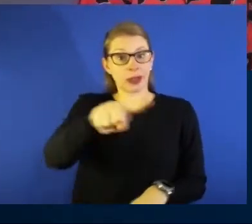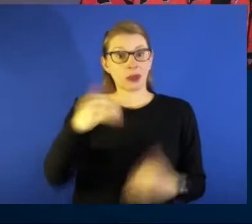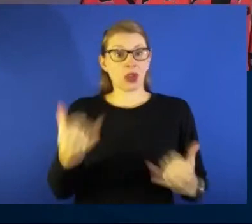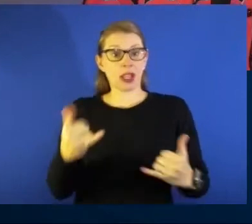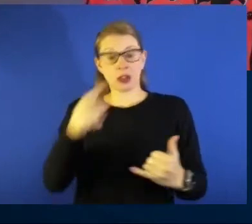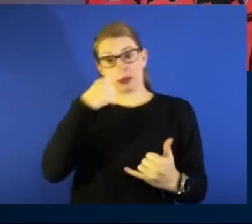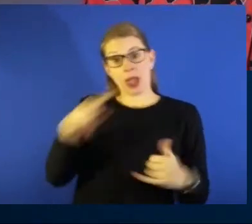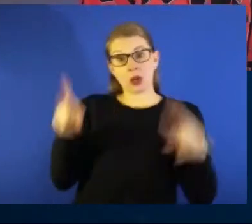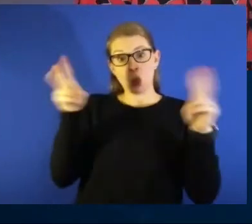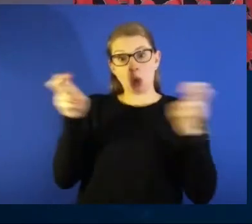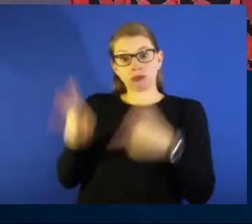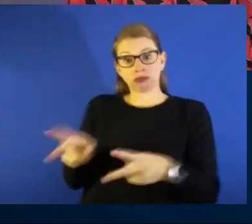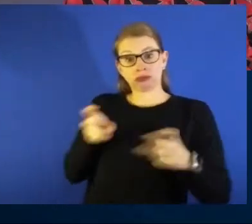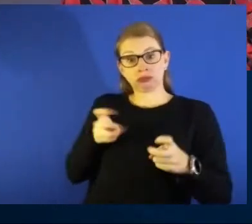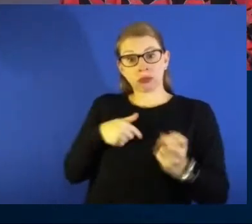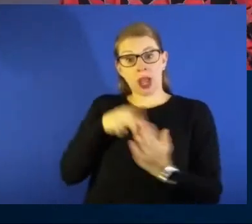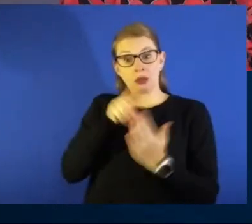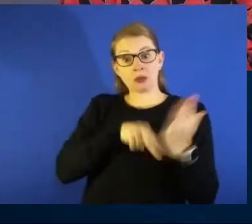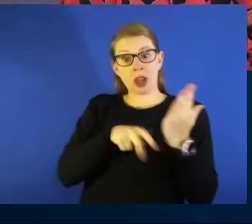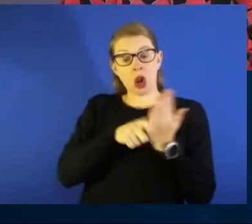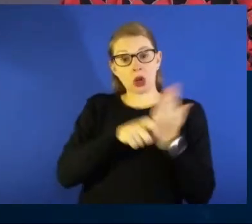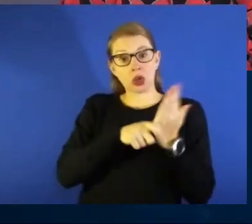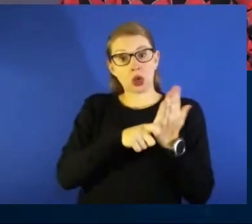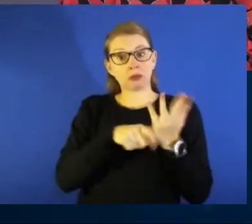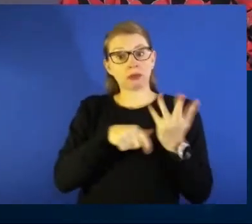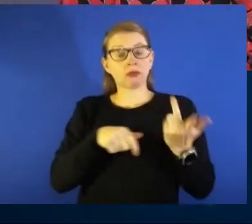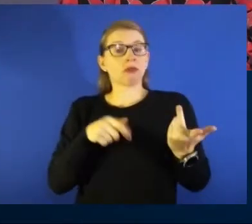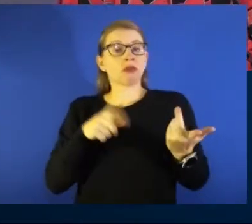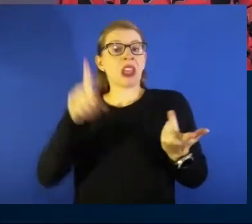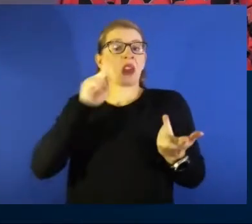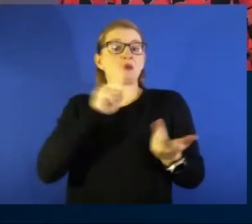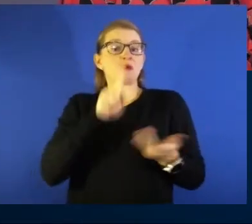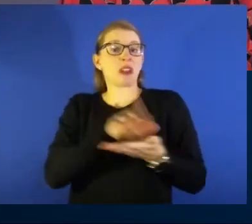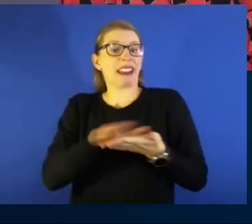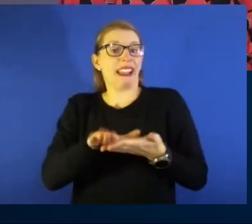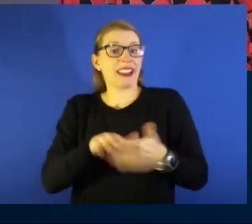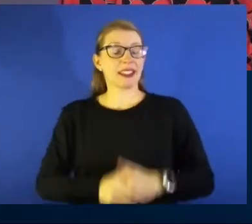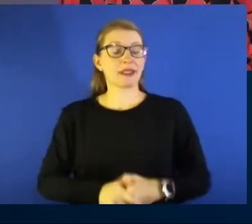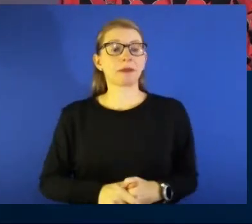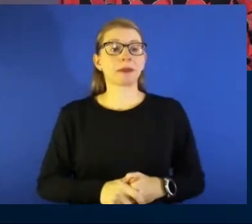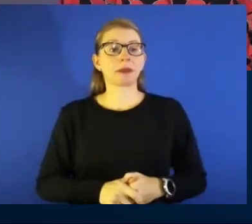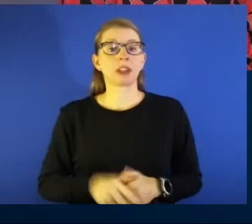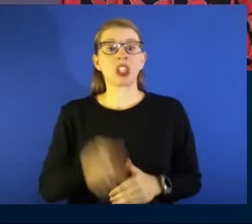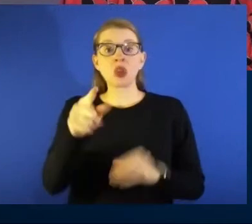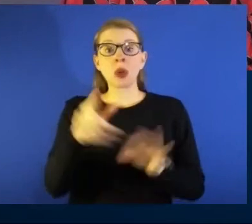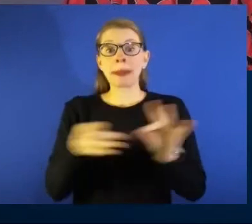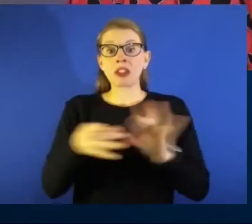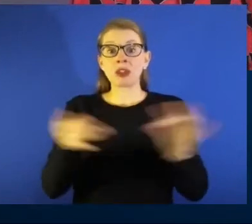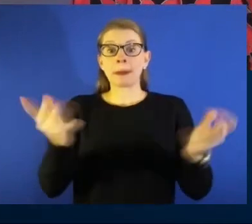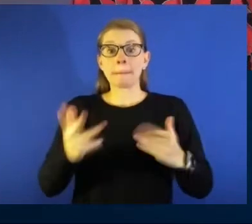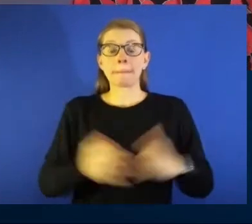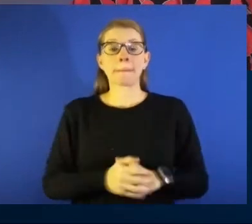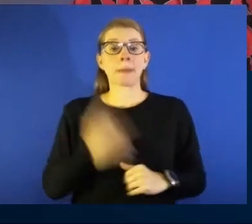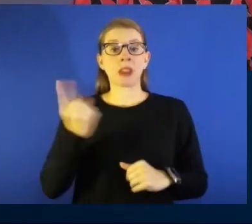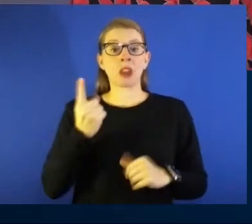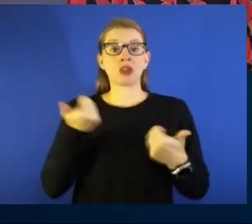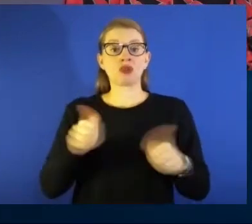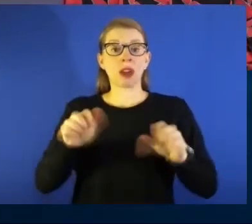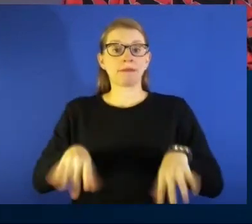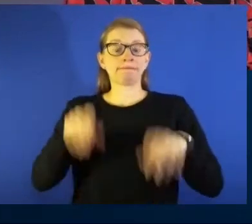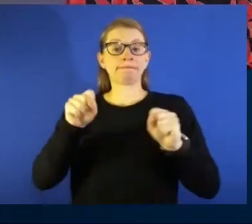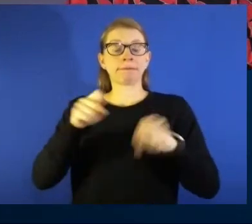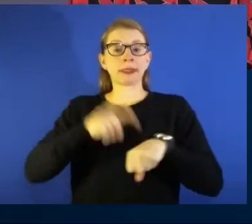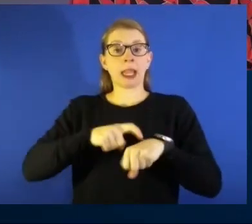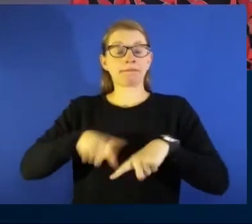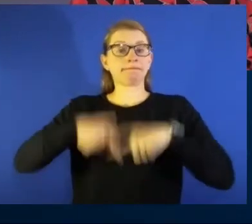your article in there, and I'm going to quote you because I thought it was really nice. That you say that you always try to take time and pause and reflect on the blessings